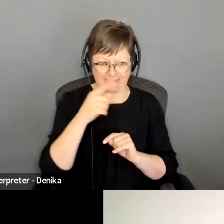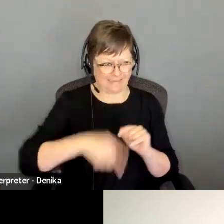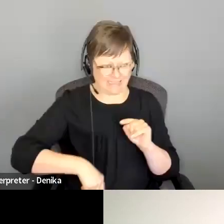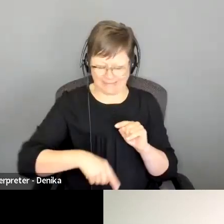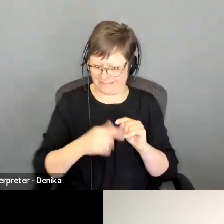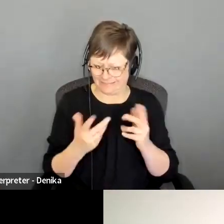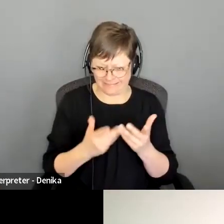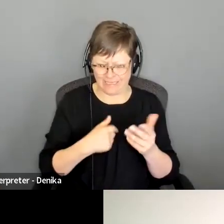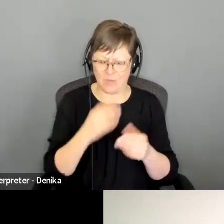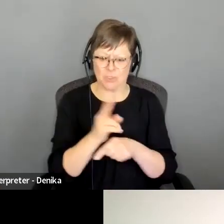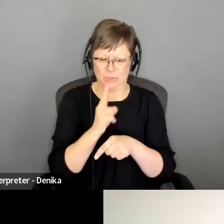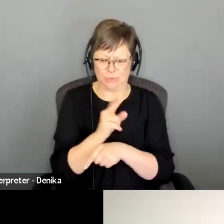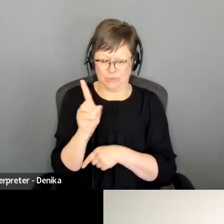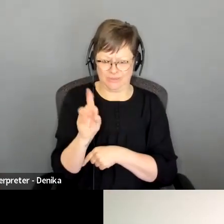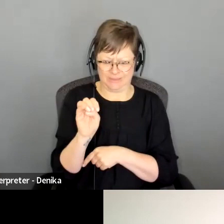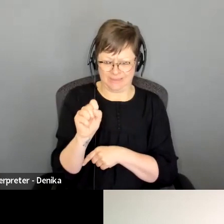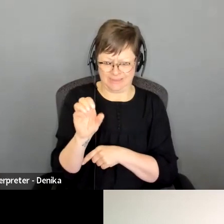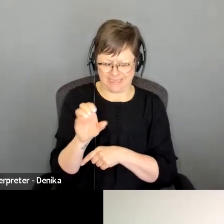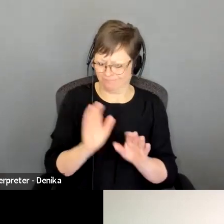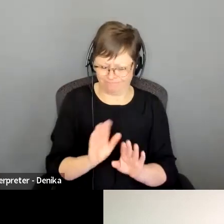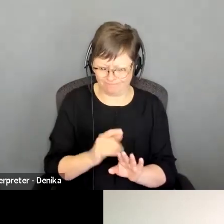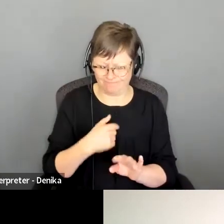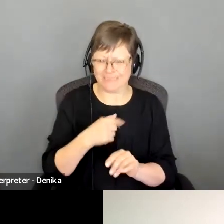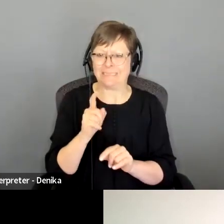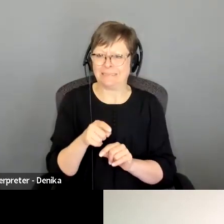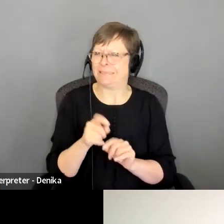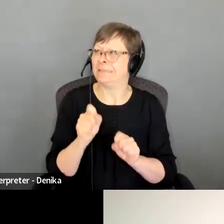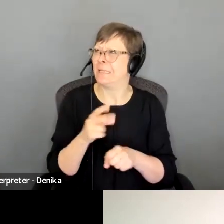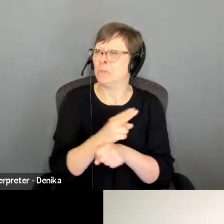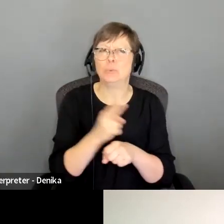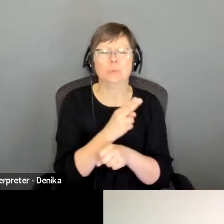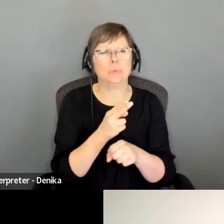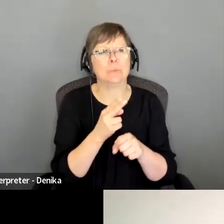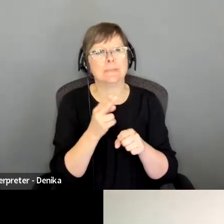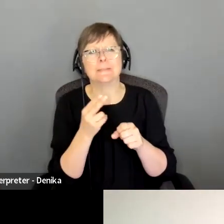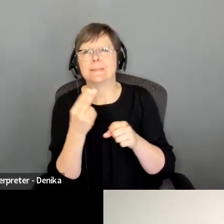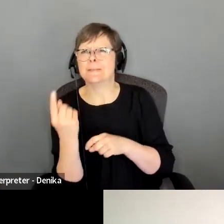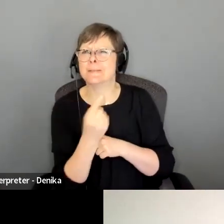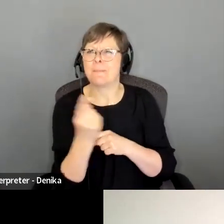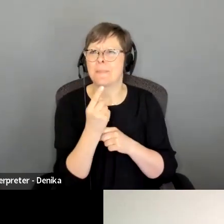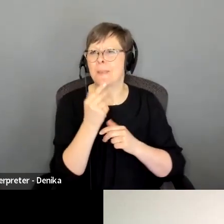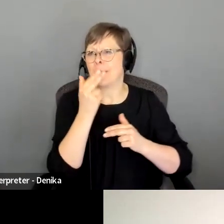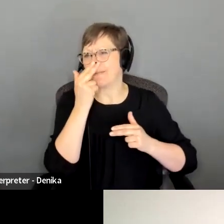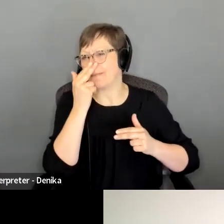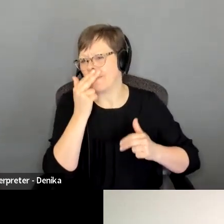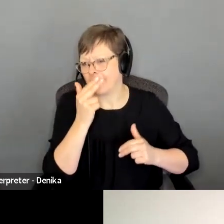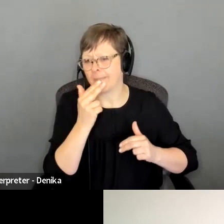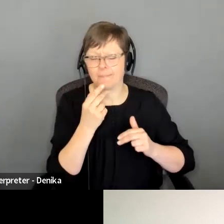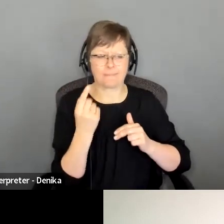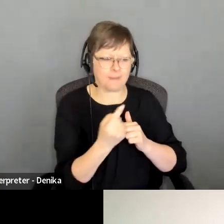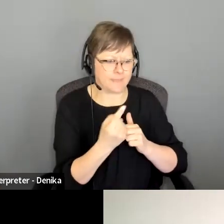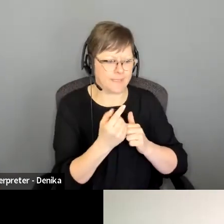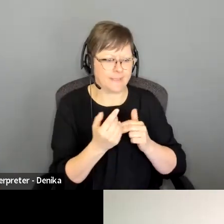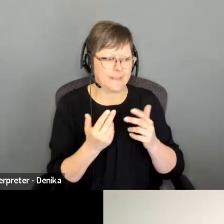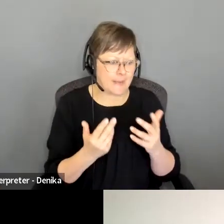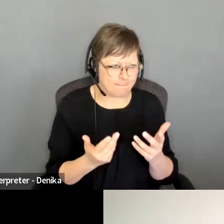desk. I might use some sort of like technique to bridge that conversation to start. So